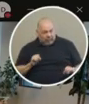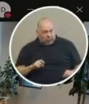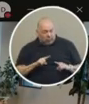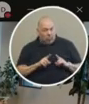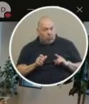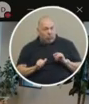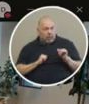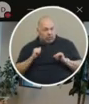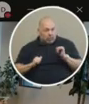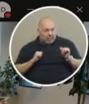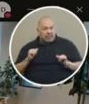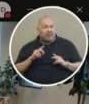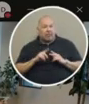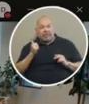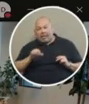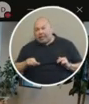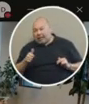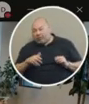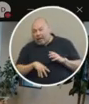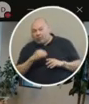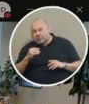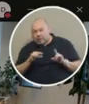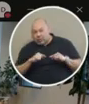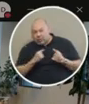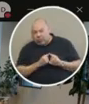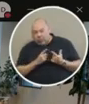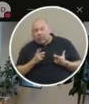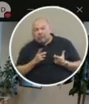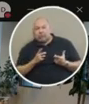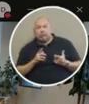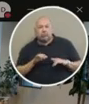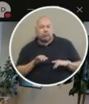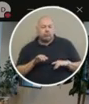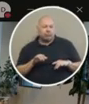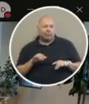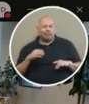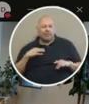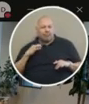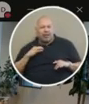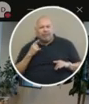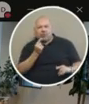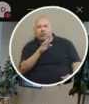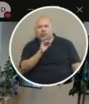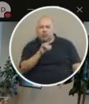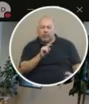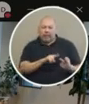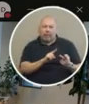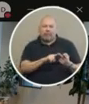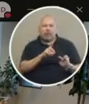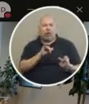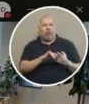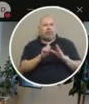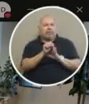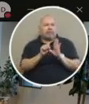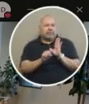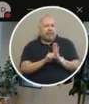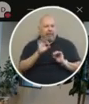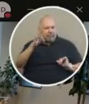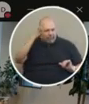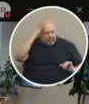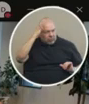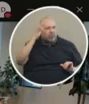aggressive in looking at if there's any other outside groups to apply for grants on the state,